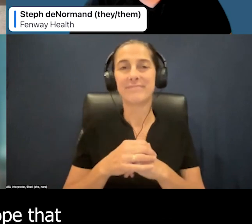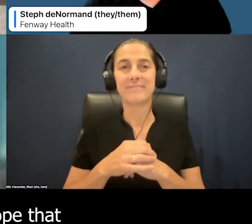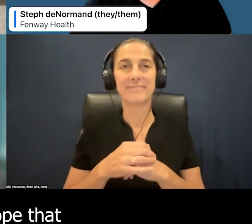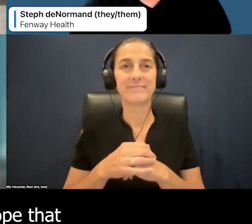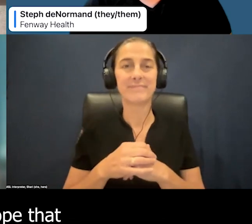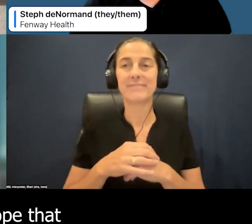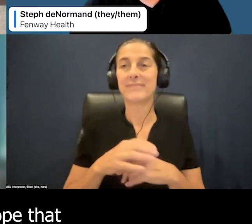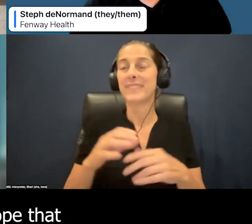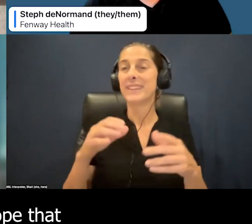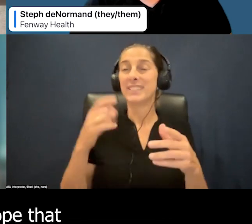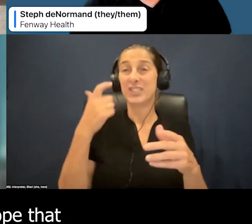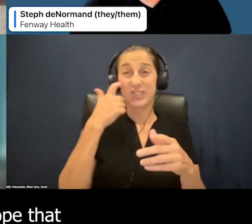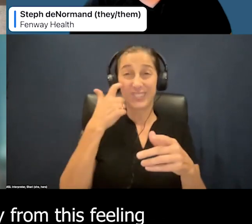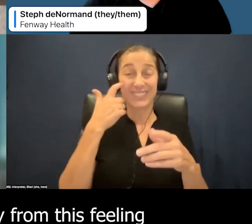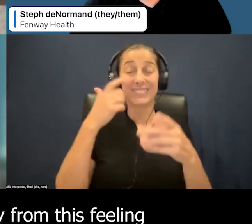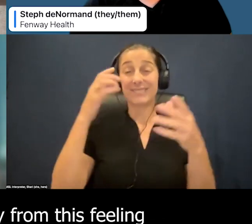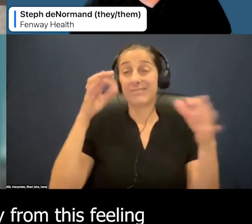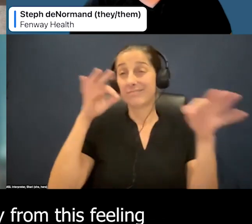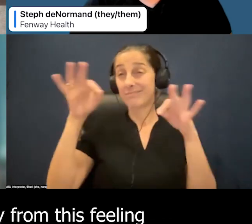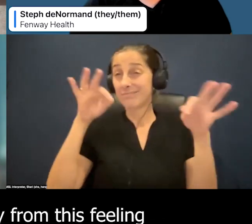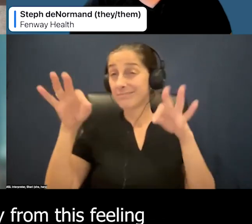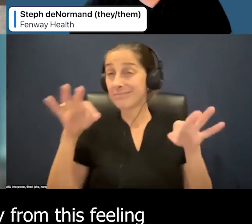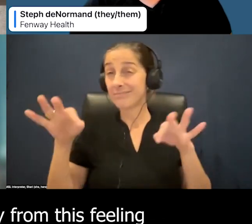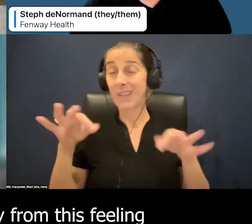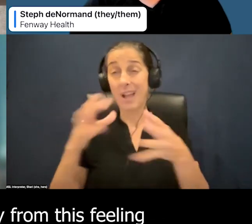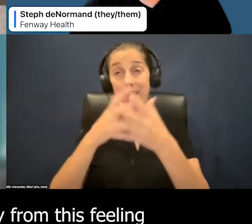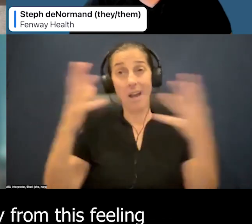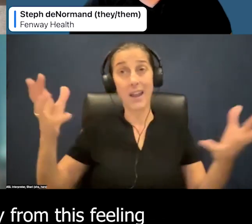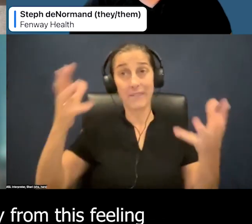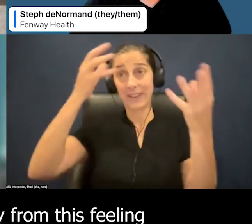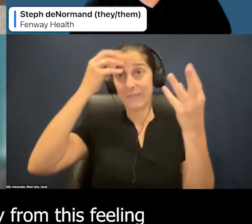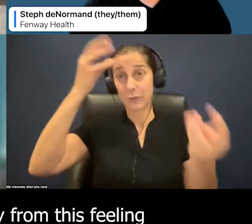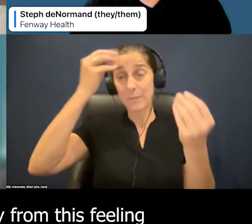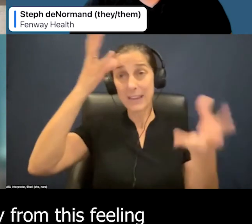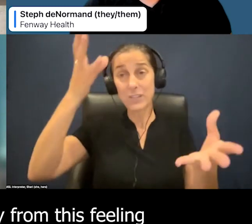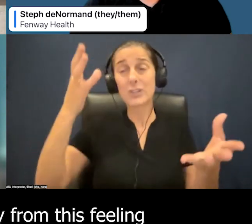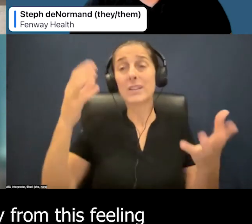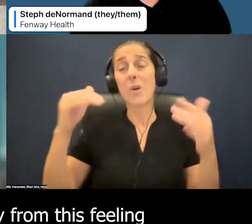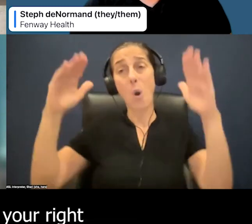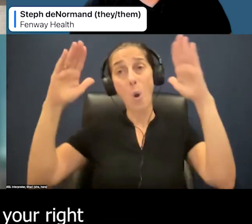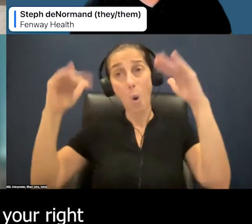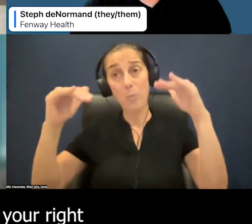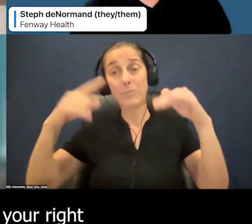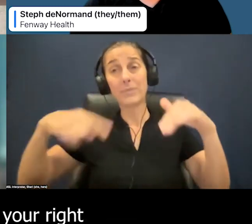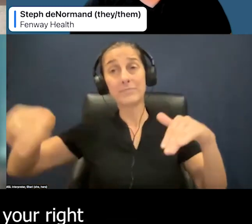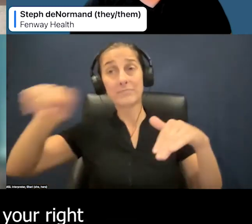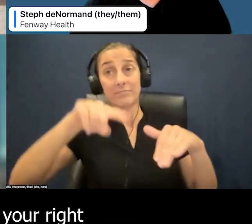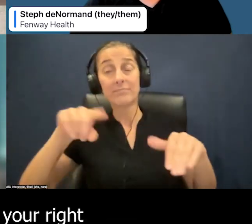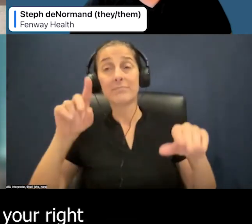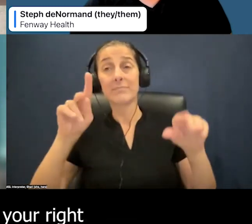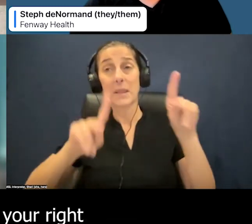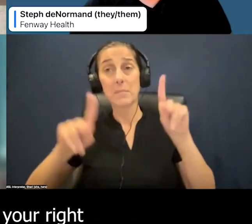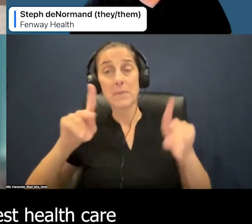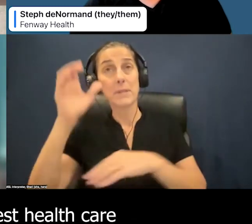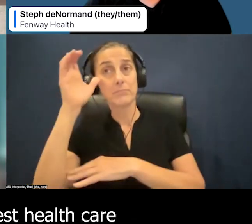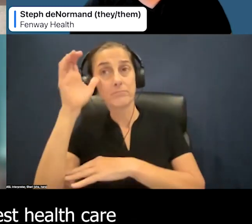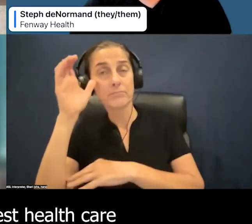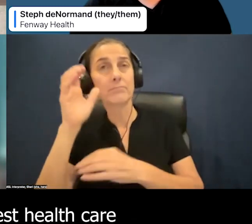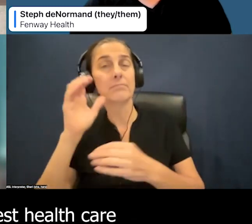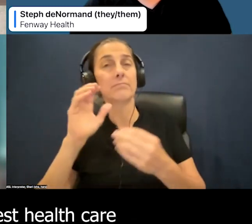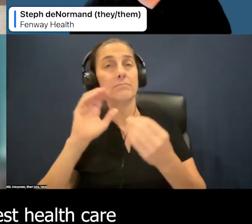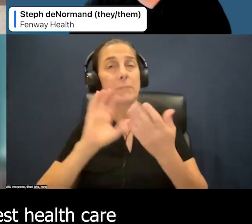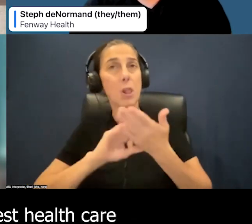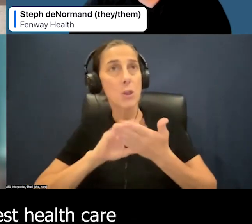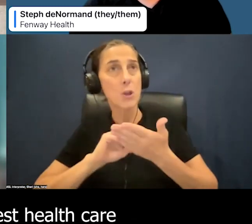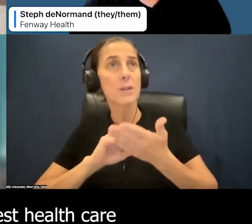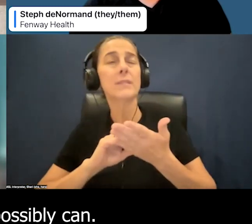hope that folks come away from this feeling that it is your right to get the